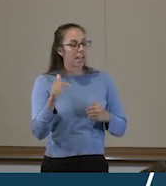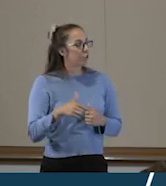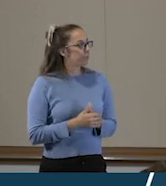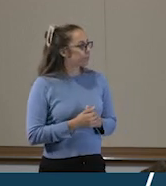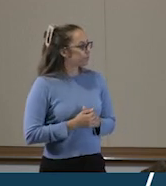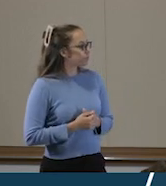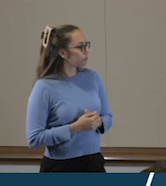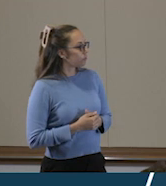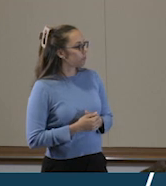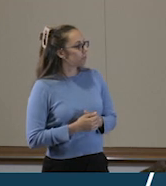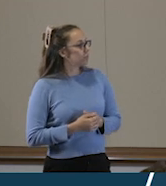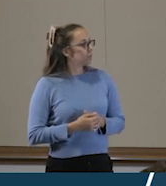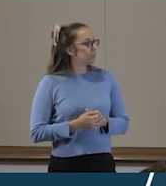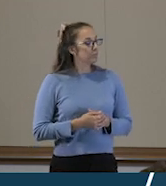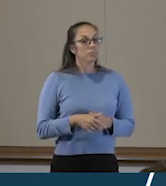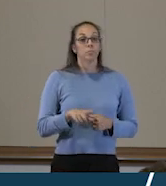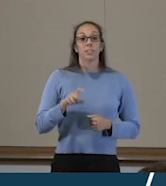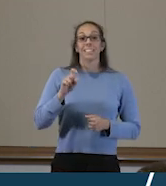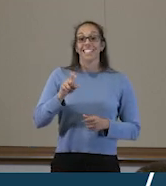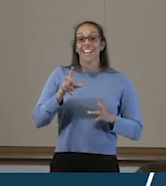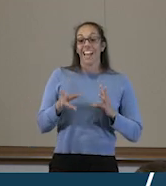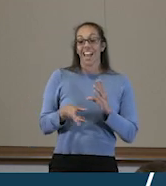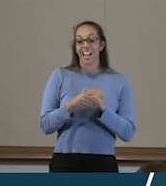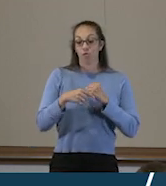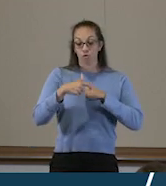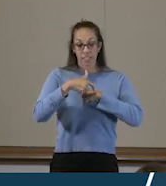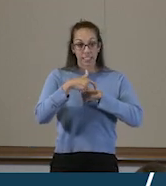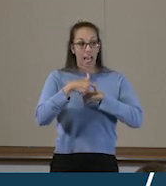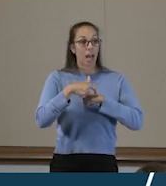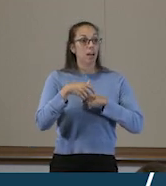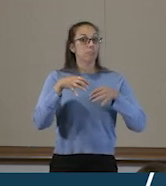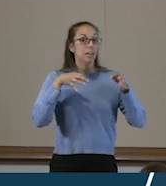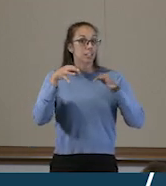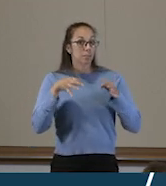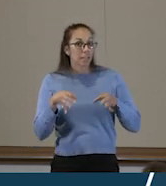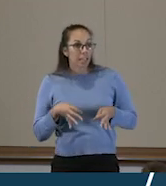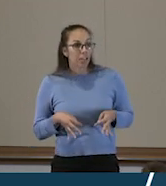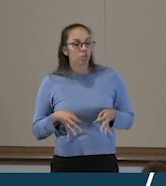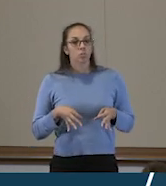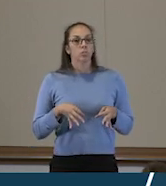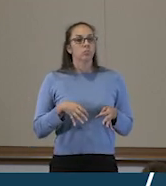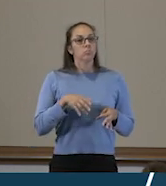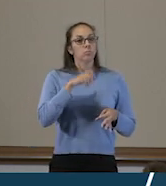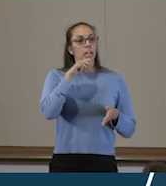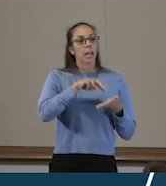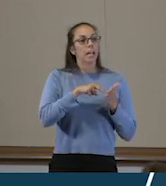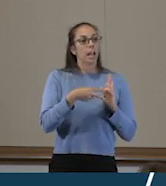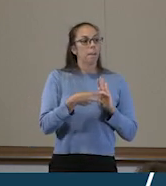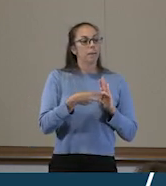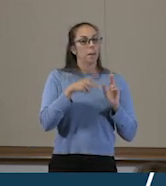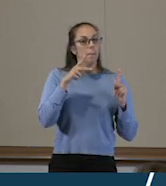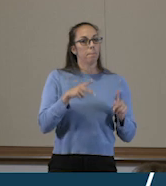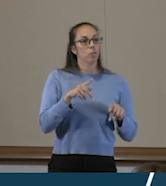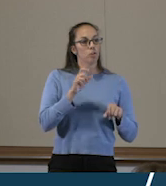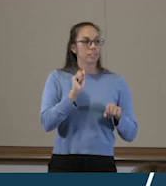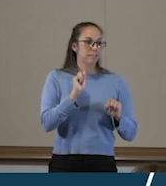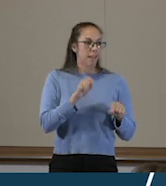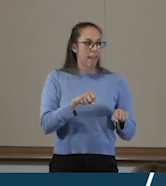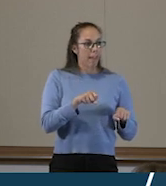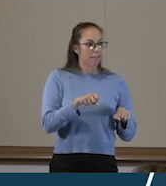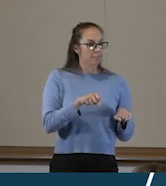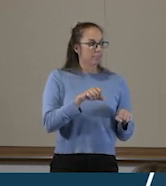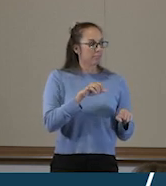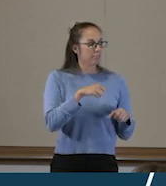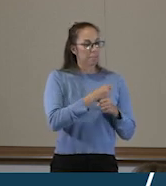Needing extra time or explanation does not mean a person cannot make their own decisions. And I will tell you, I have